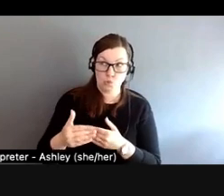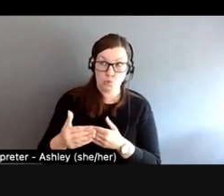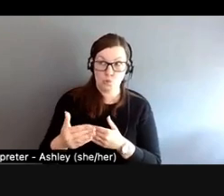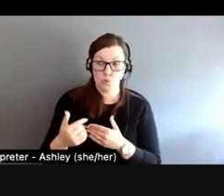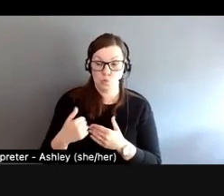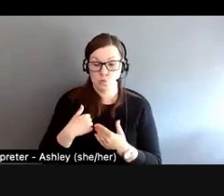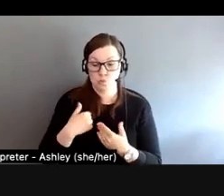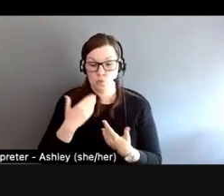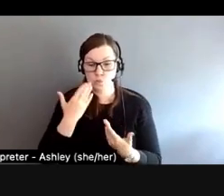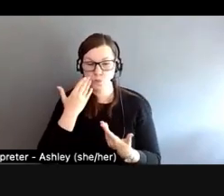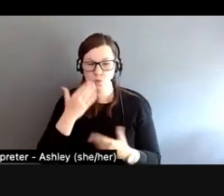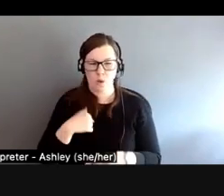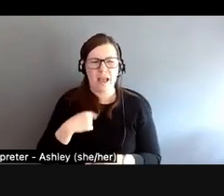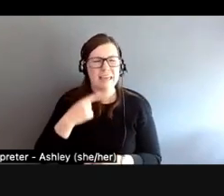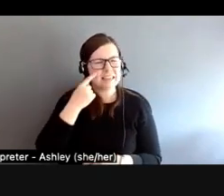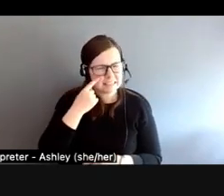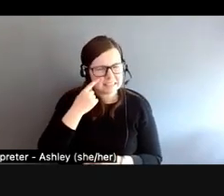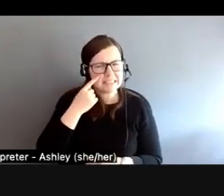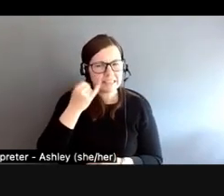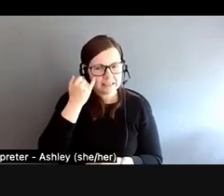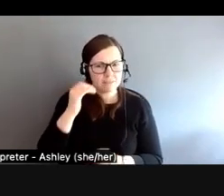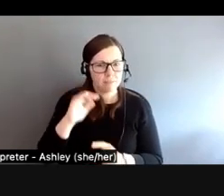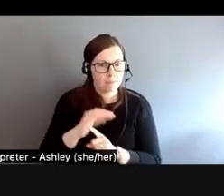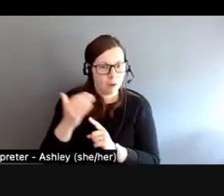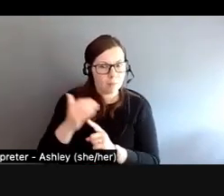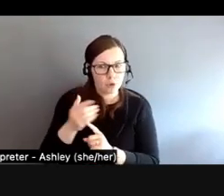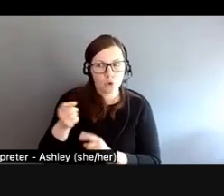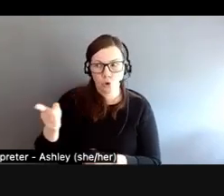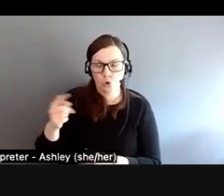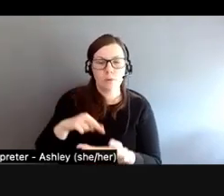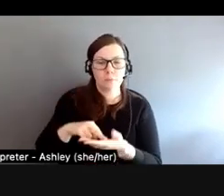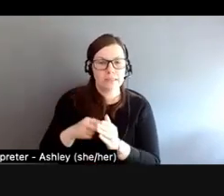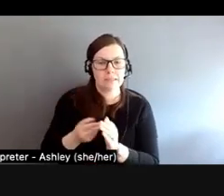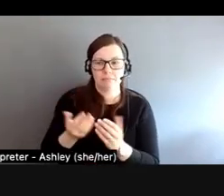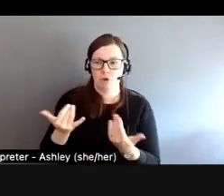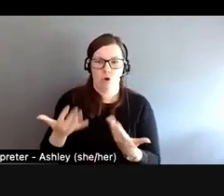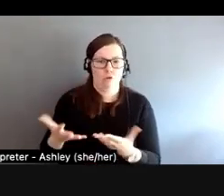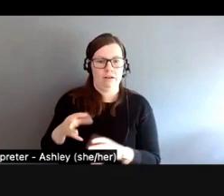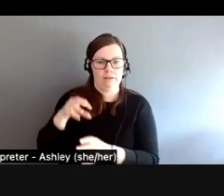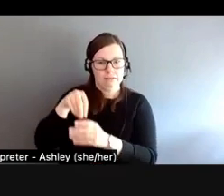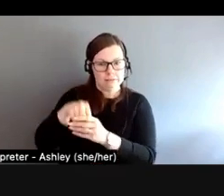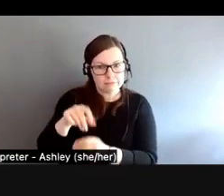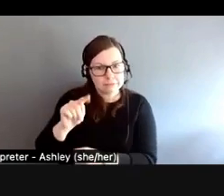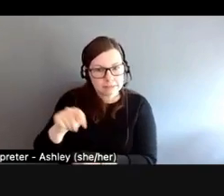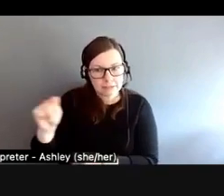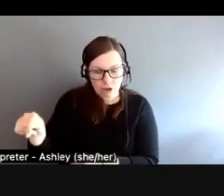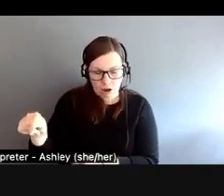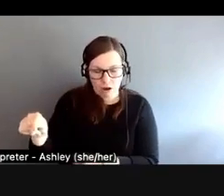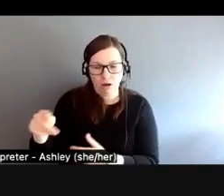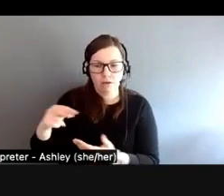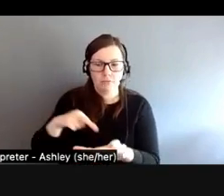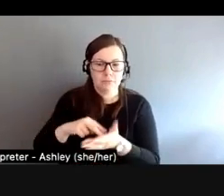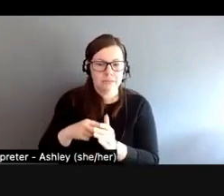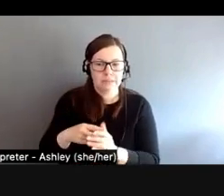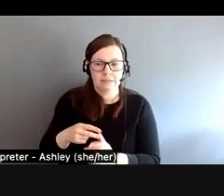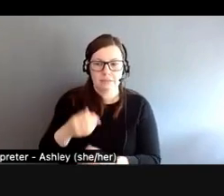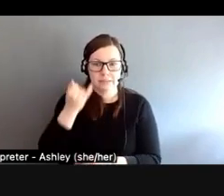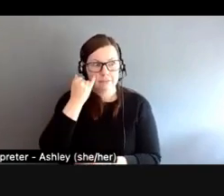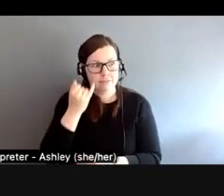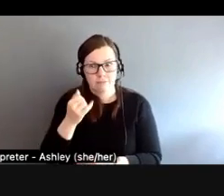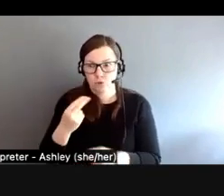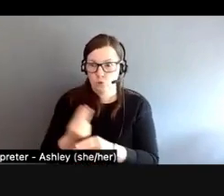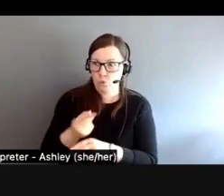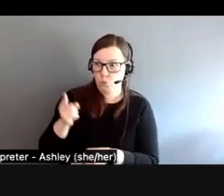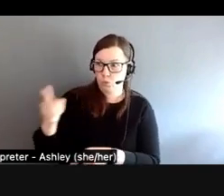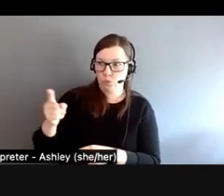it's not as, I know copyright issues in the past with like making YouTube videos and stuff like 5 years ago, it was a